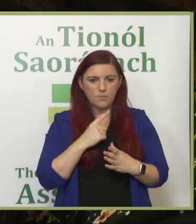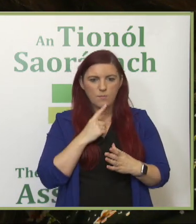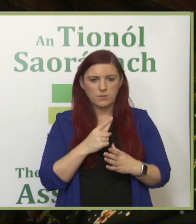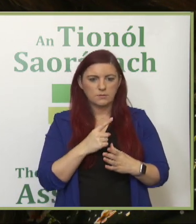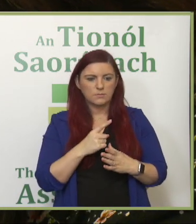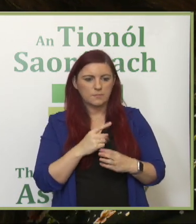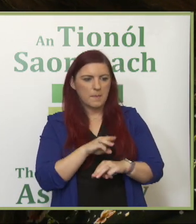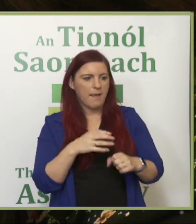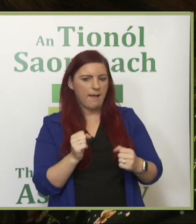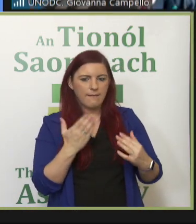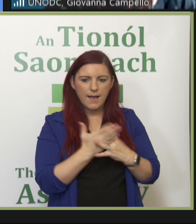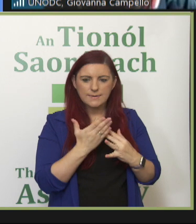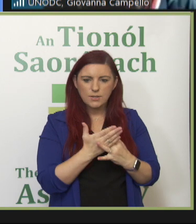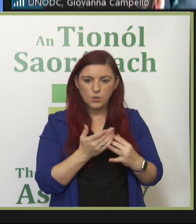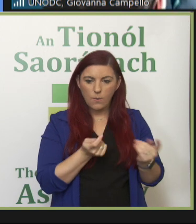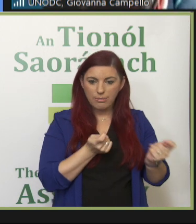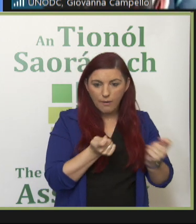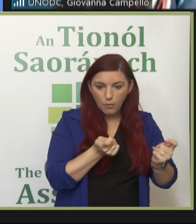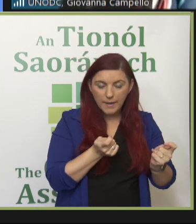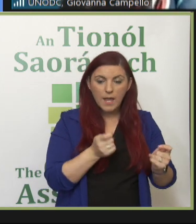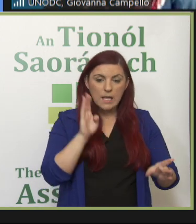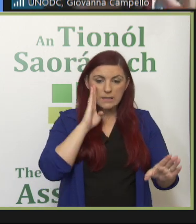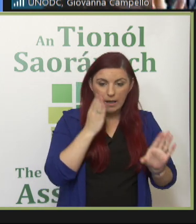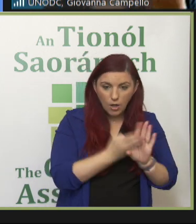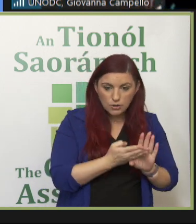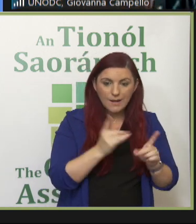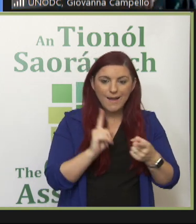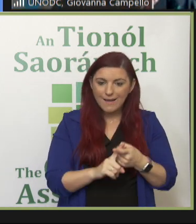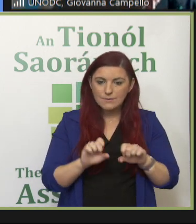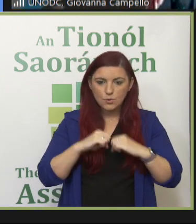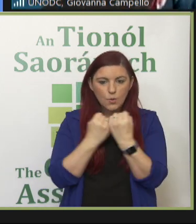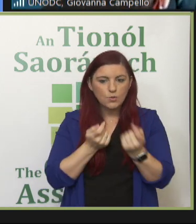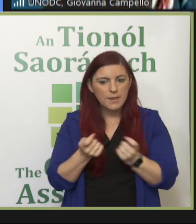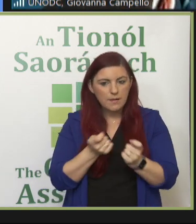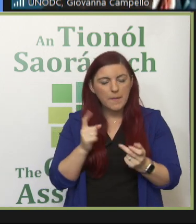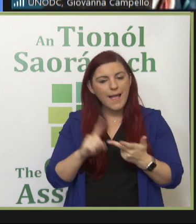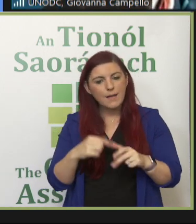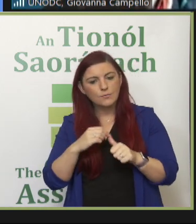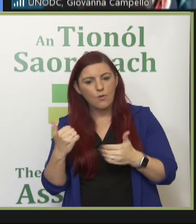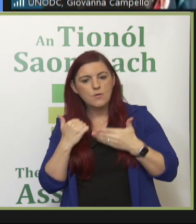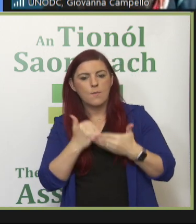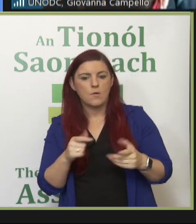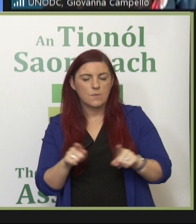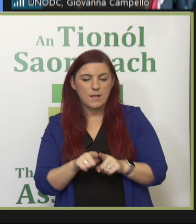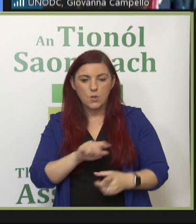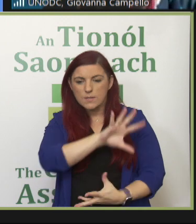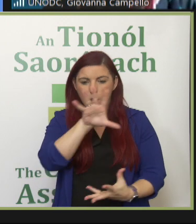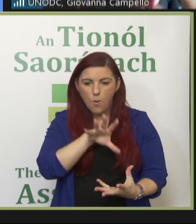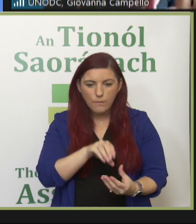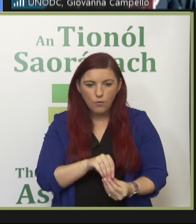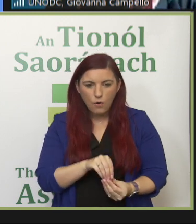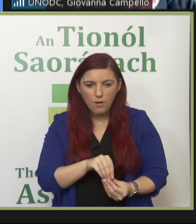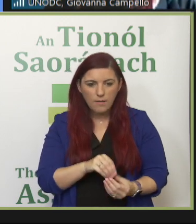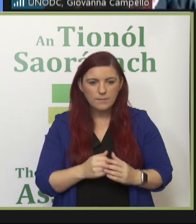also psychosocial therapy and recovery support. So there is the entire continuum indeed. And we